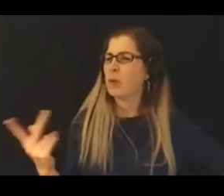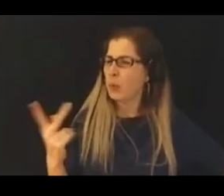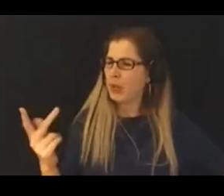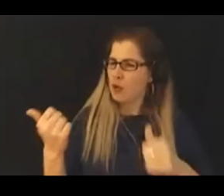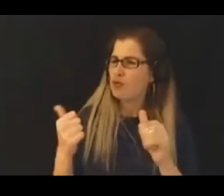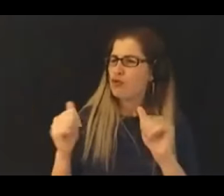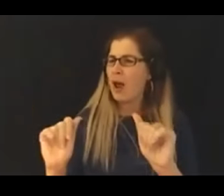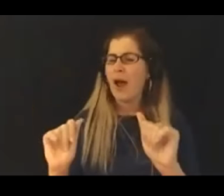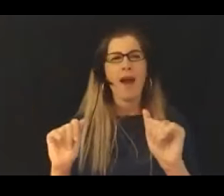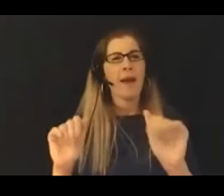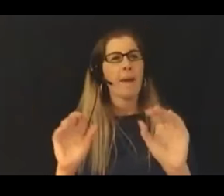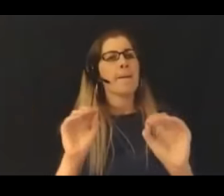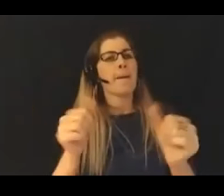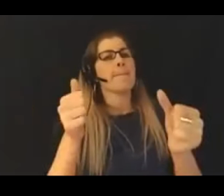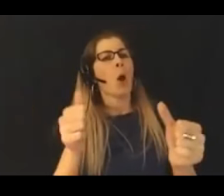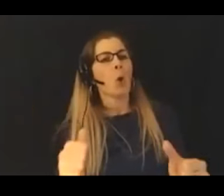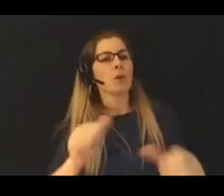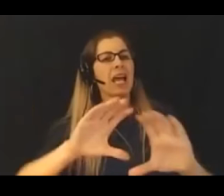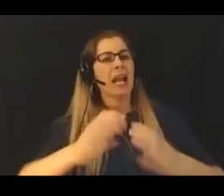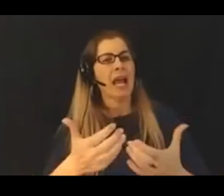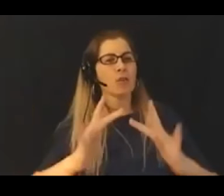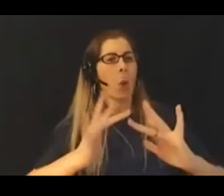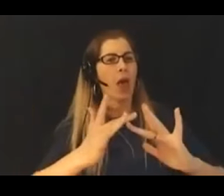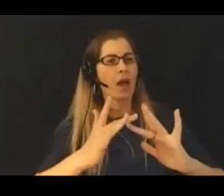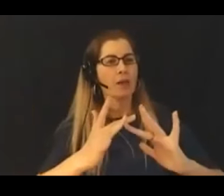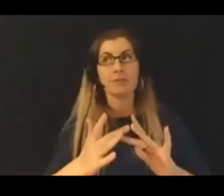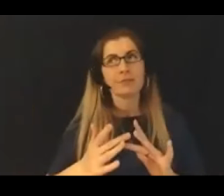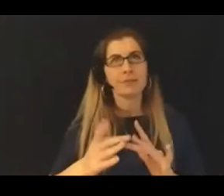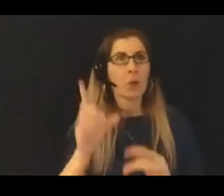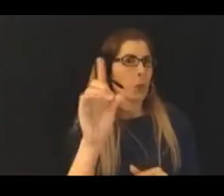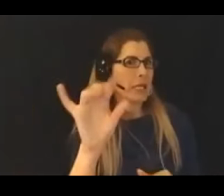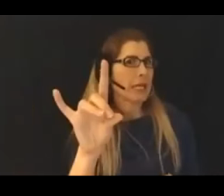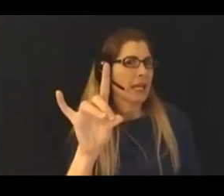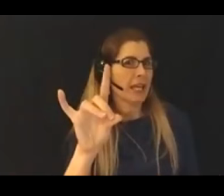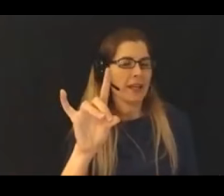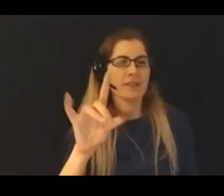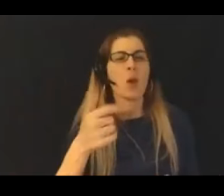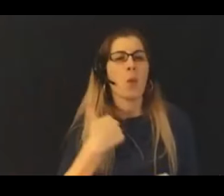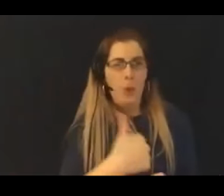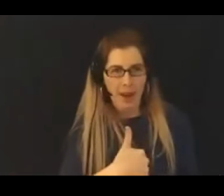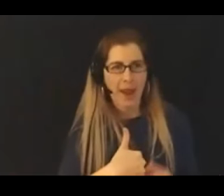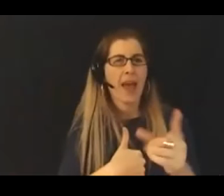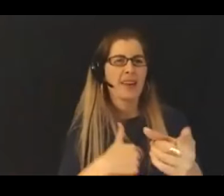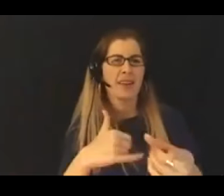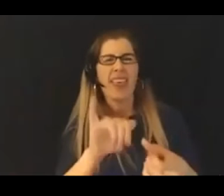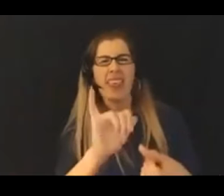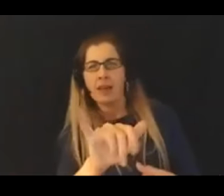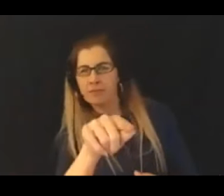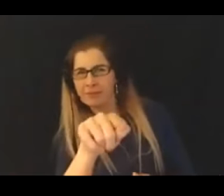to host these classes online. And so that's what we did, and we built out this study design. So this is kind of a